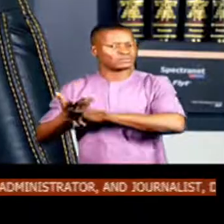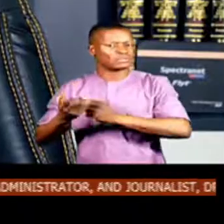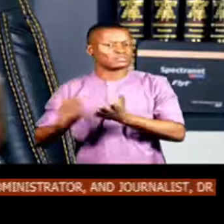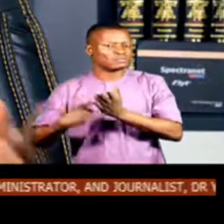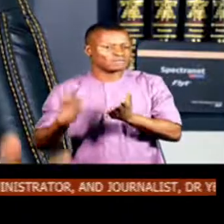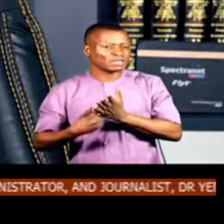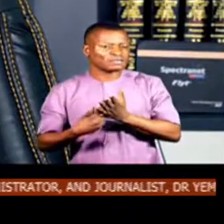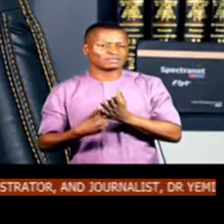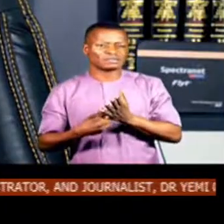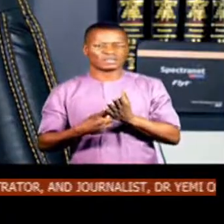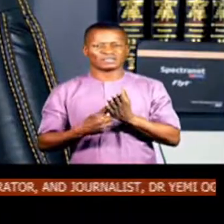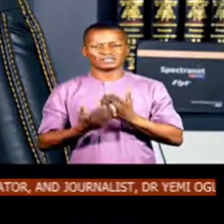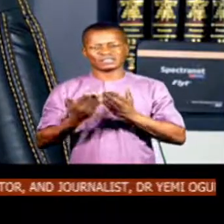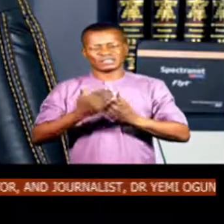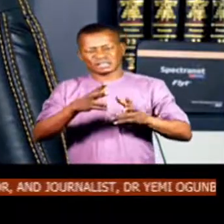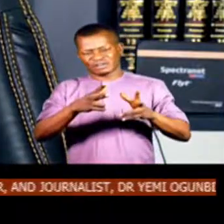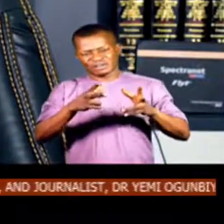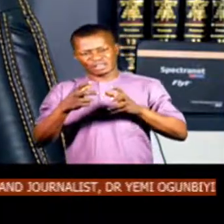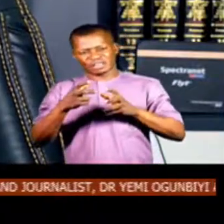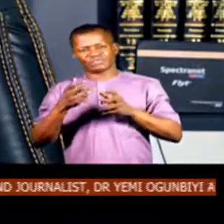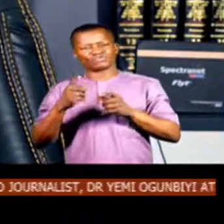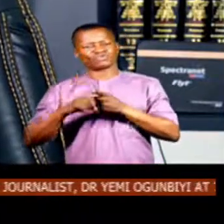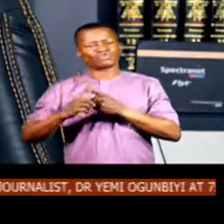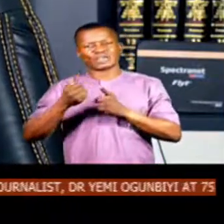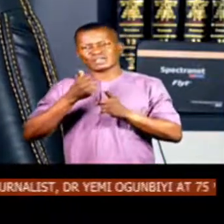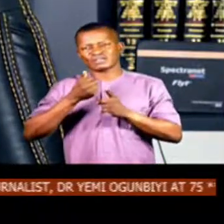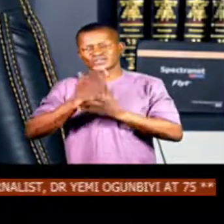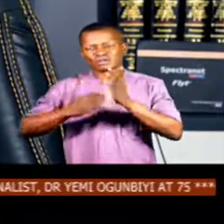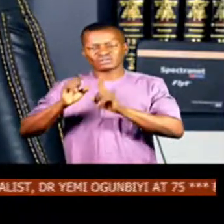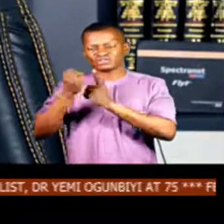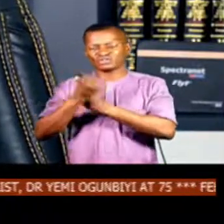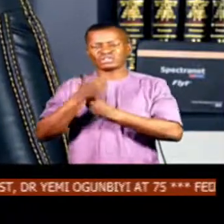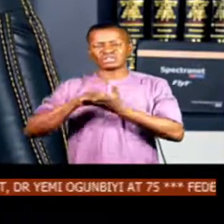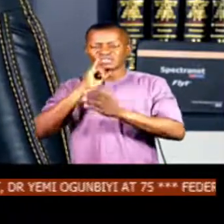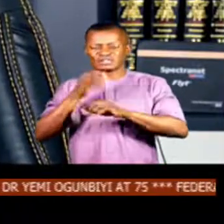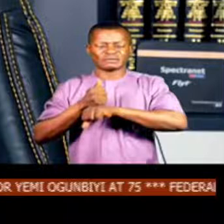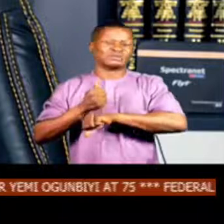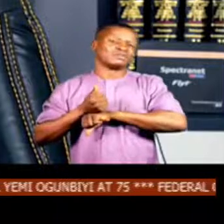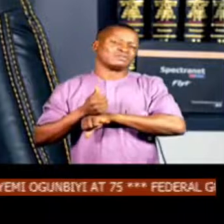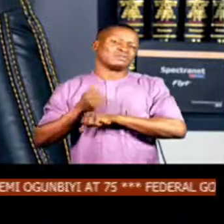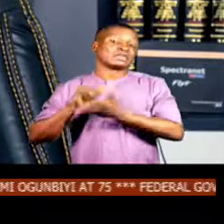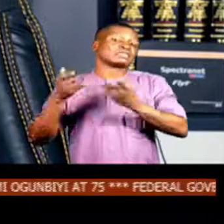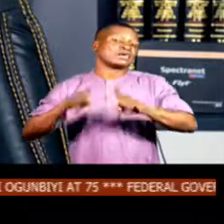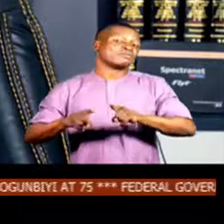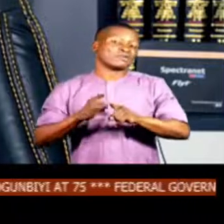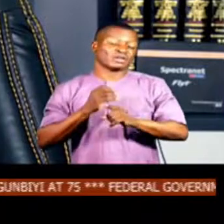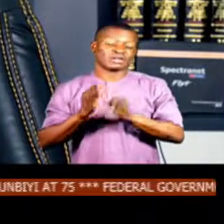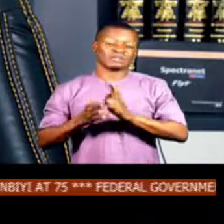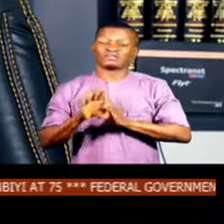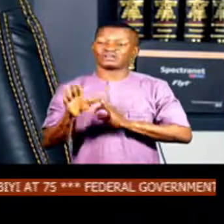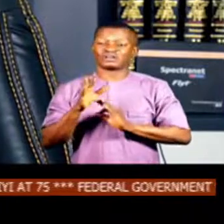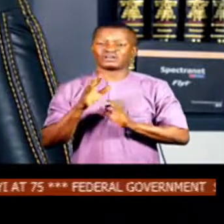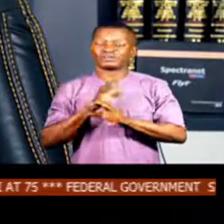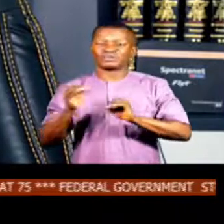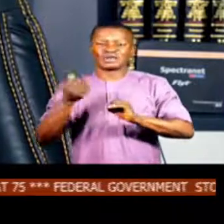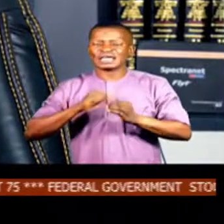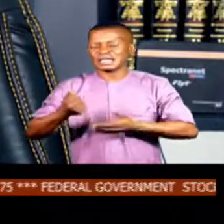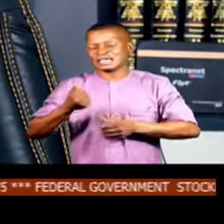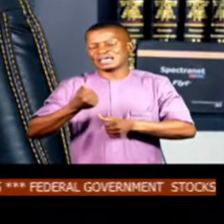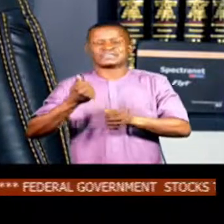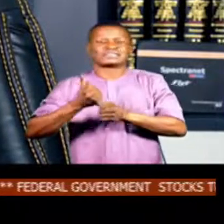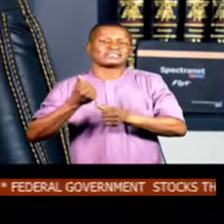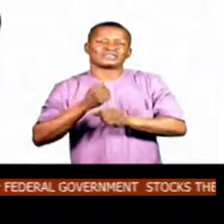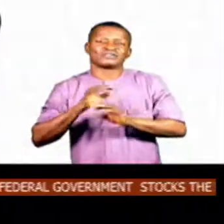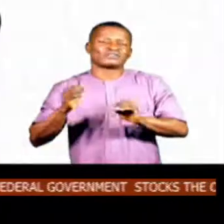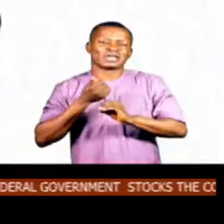to abusive situation. And that happens if they don't get early psychosocial help in their life. Because to